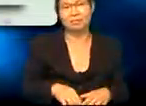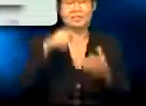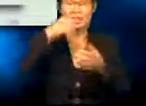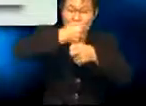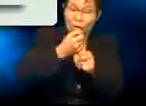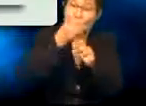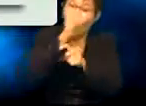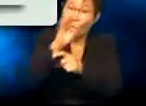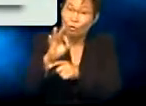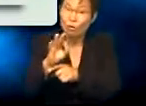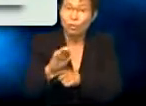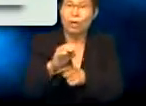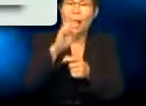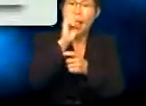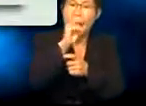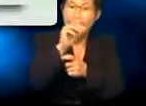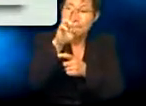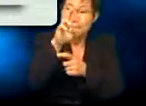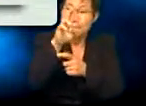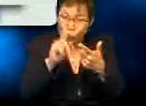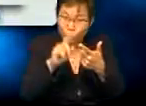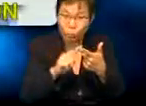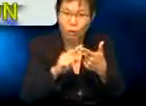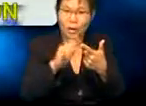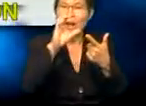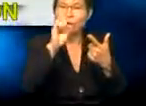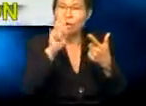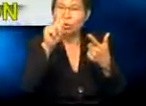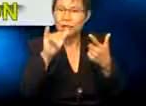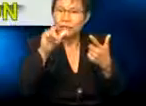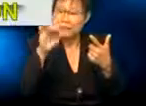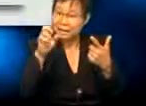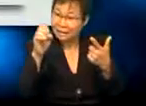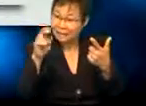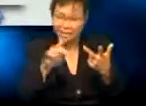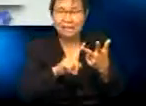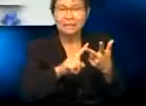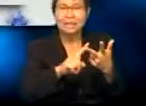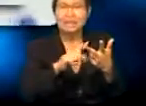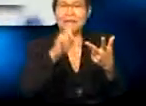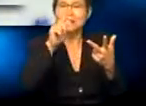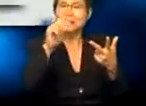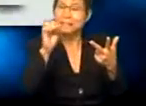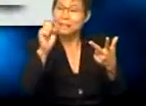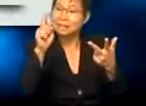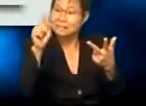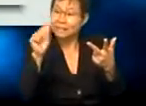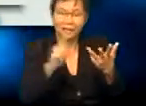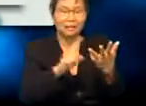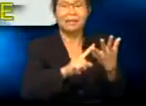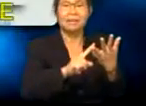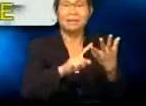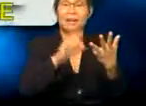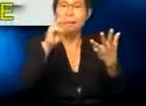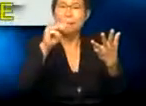It is made of the embryo, the cotyledons, the testa, and